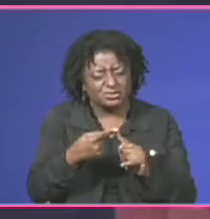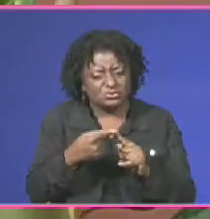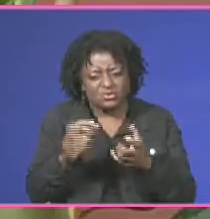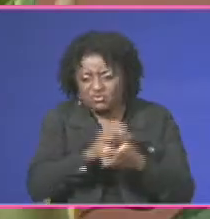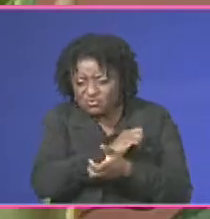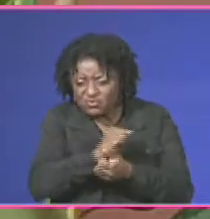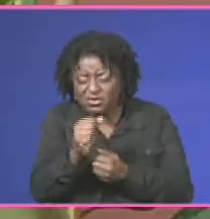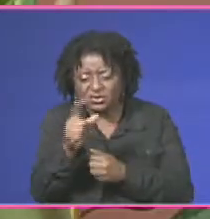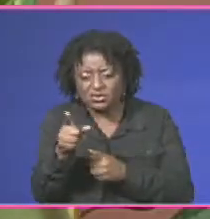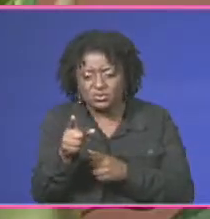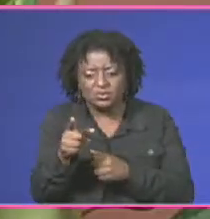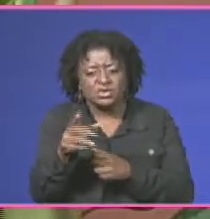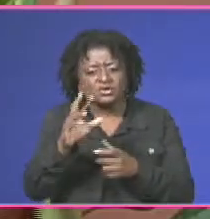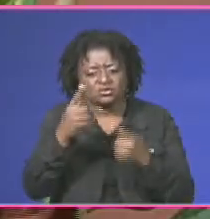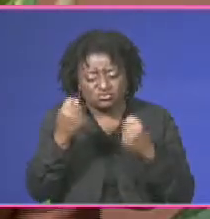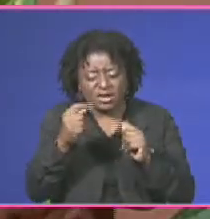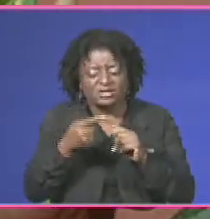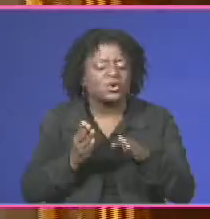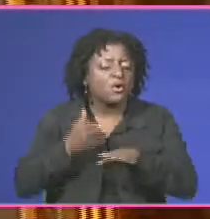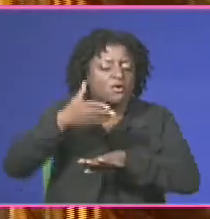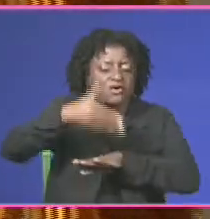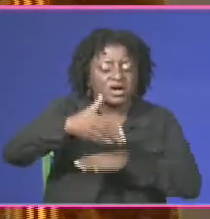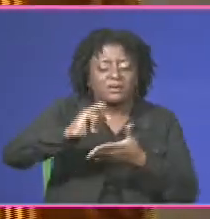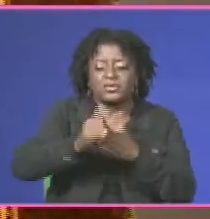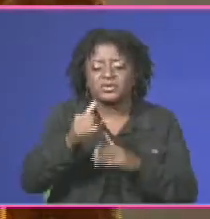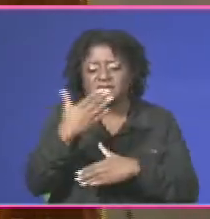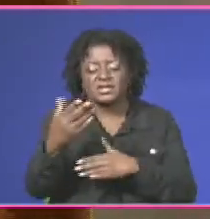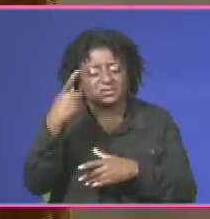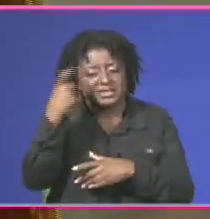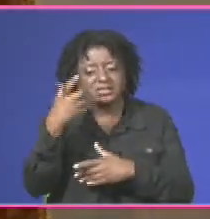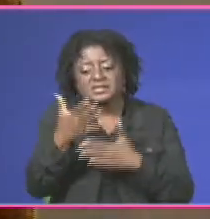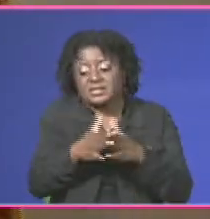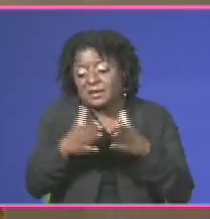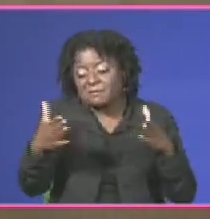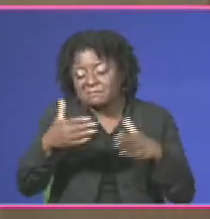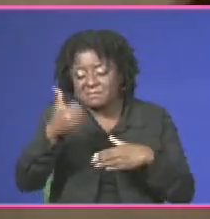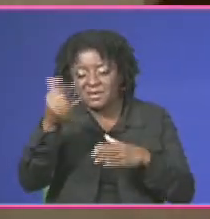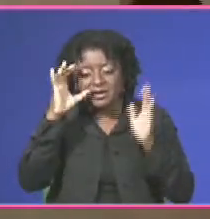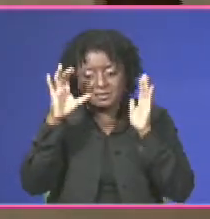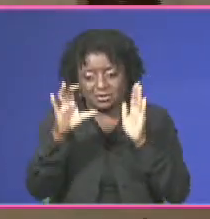because there's a bigger picture. Keishla Adderley, ZNS Network News.